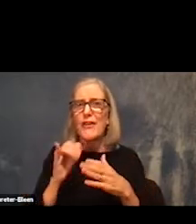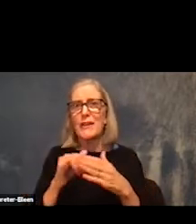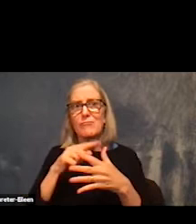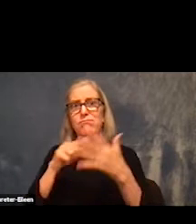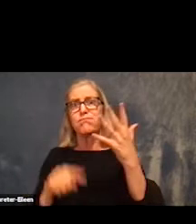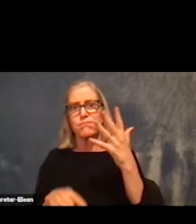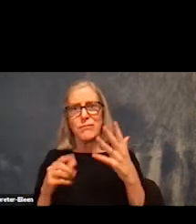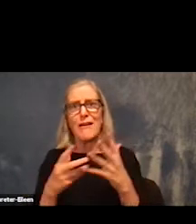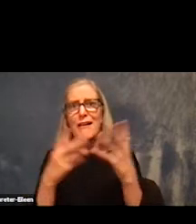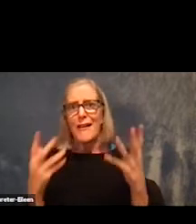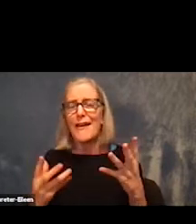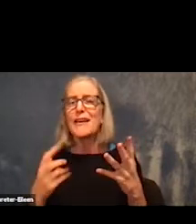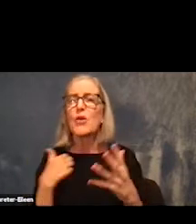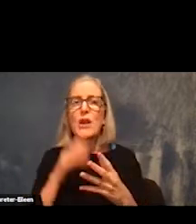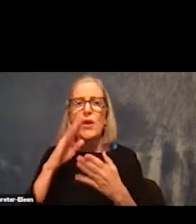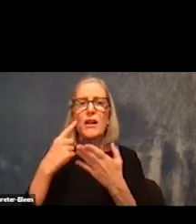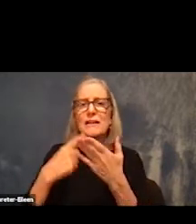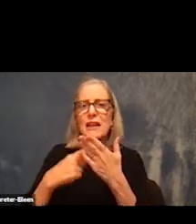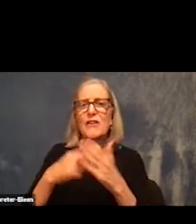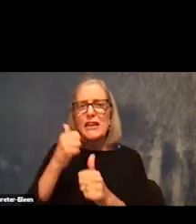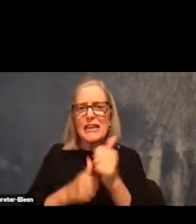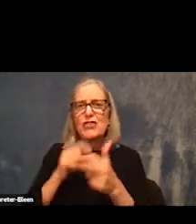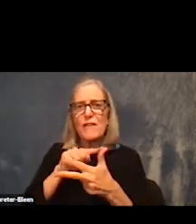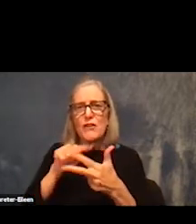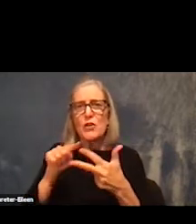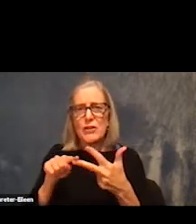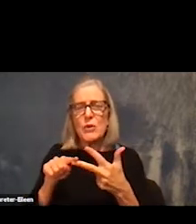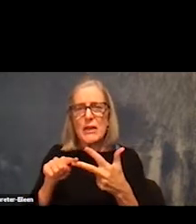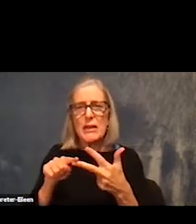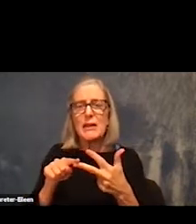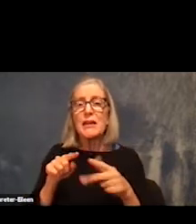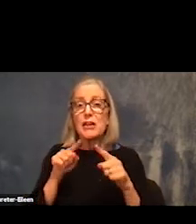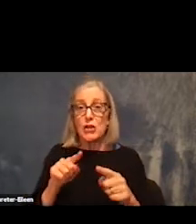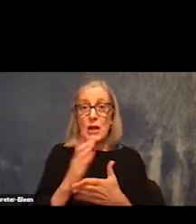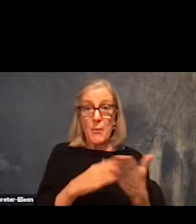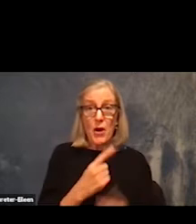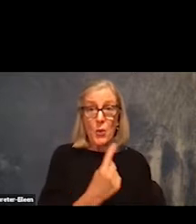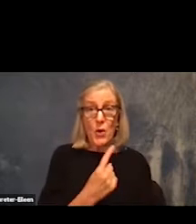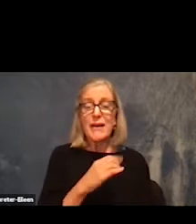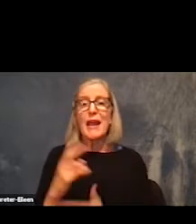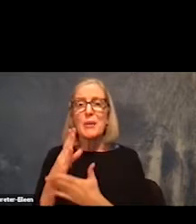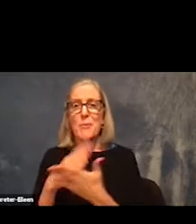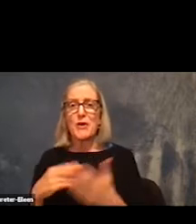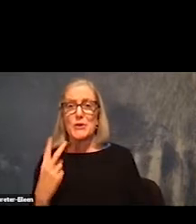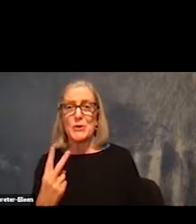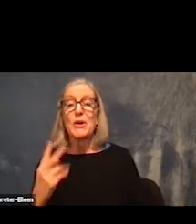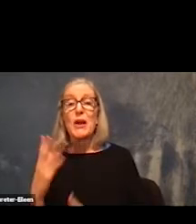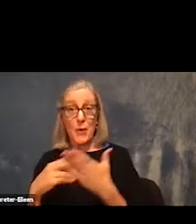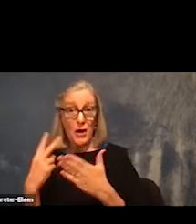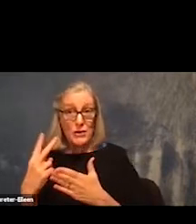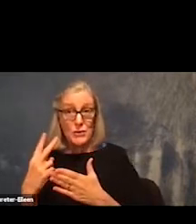covering all of those 3 outcomes in part 1 and part 2. We'll tell you more about part 2